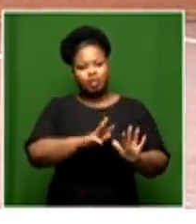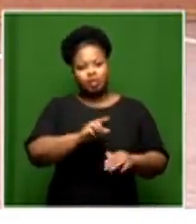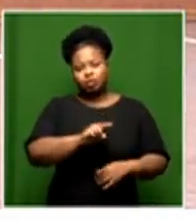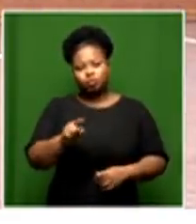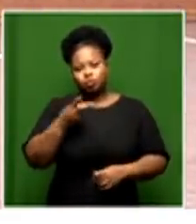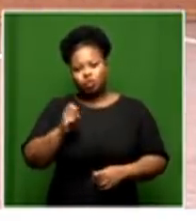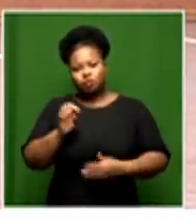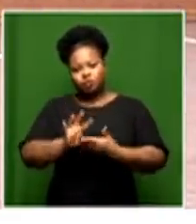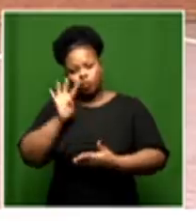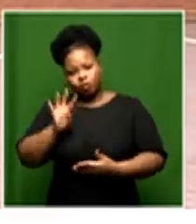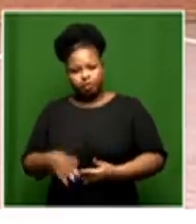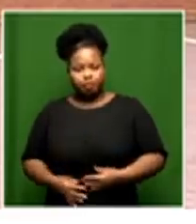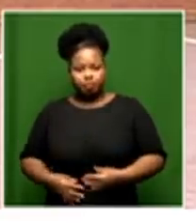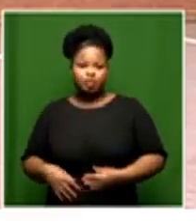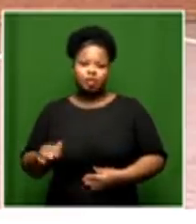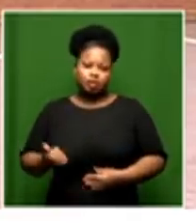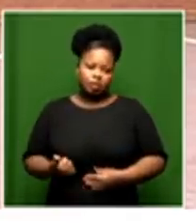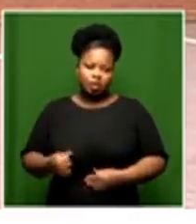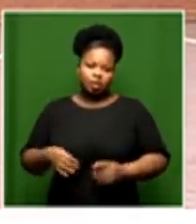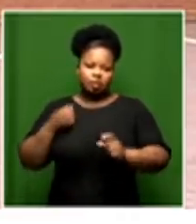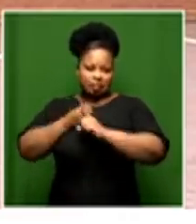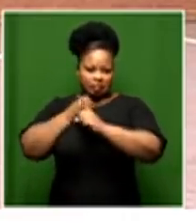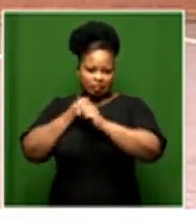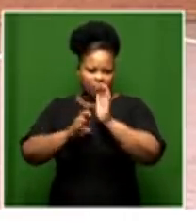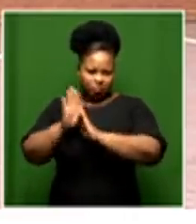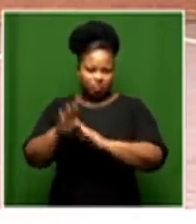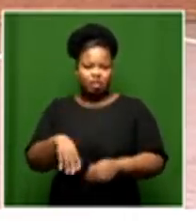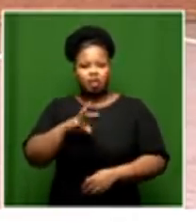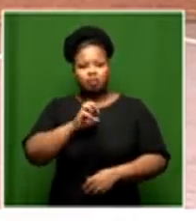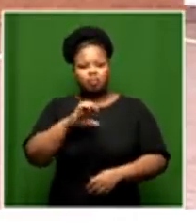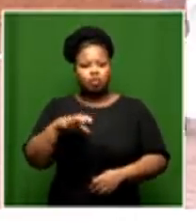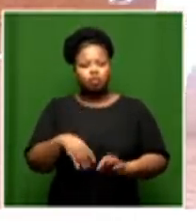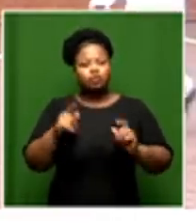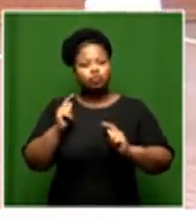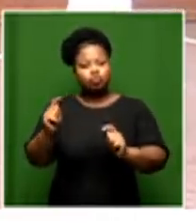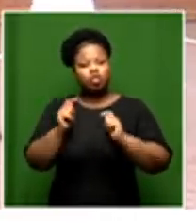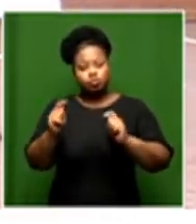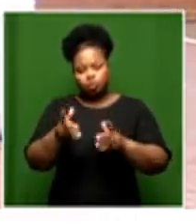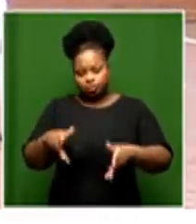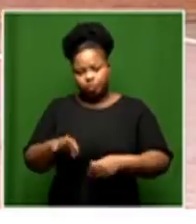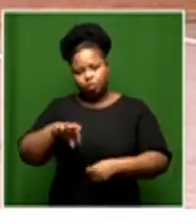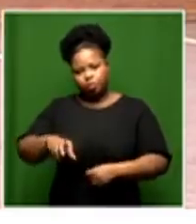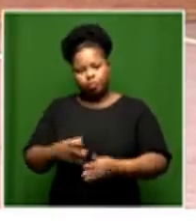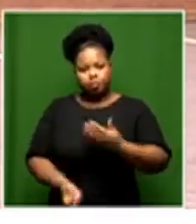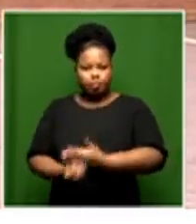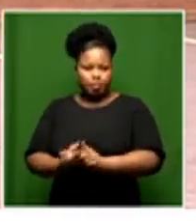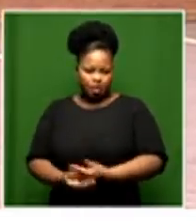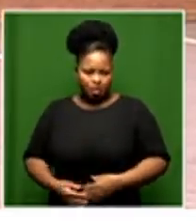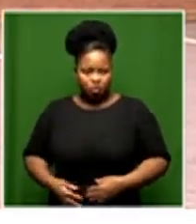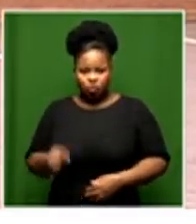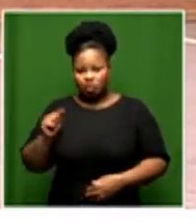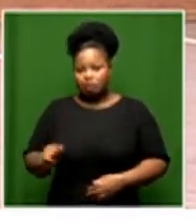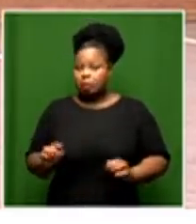around 2014, and then worked his way up. He was also the MEC of Transport within Mpumalanga. So, I mean, this is quite a